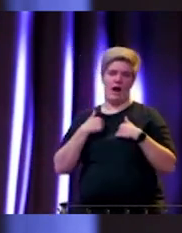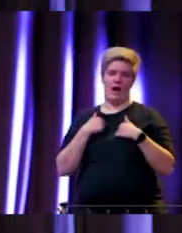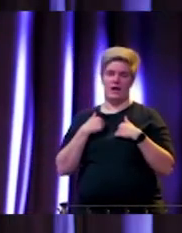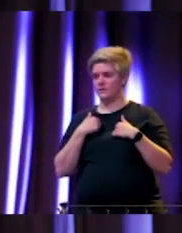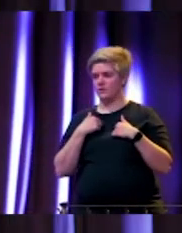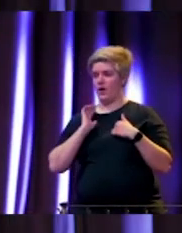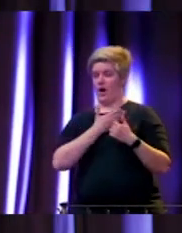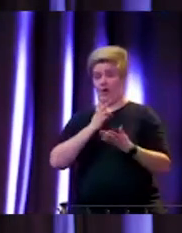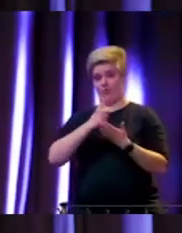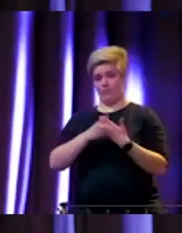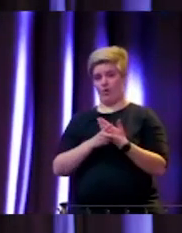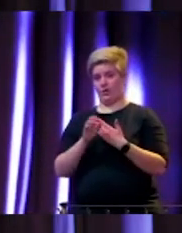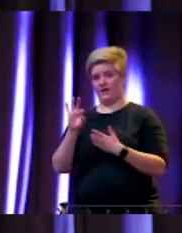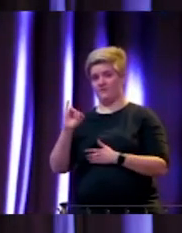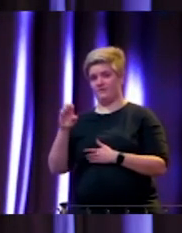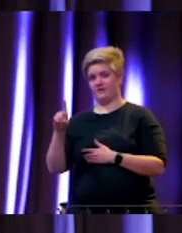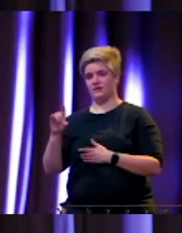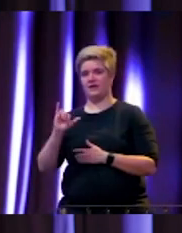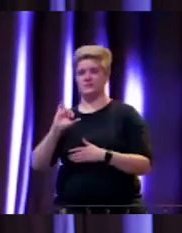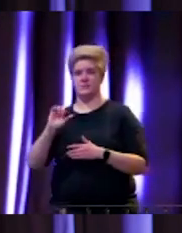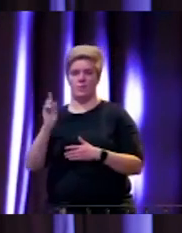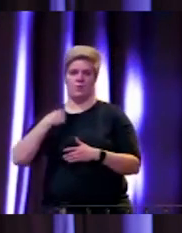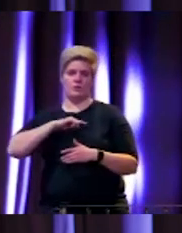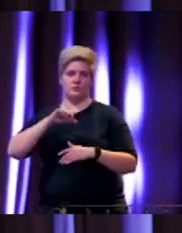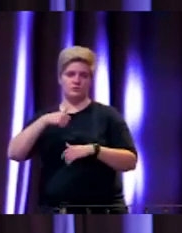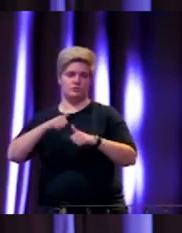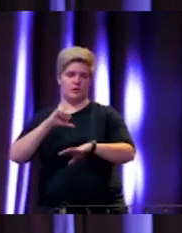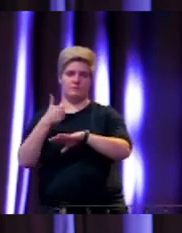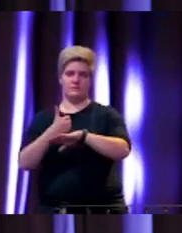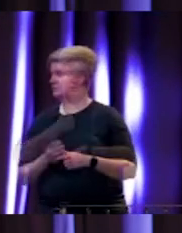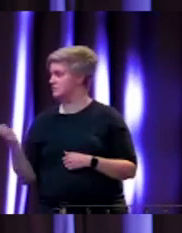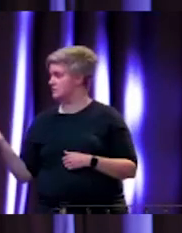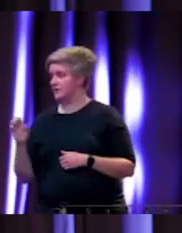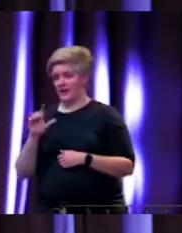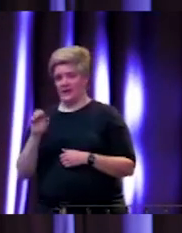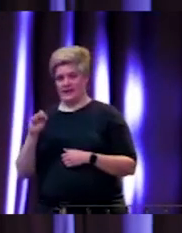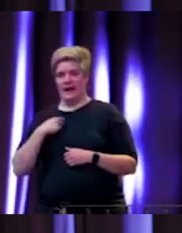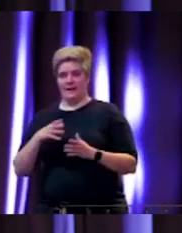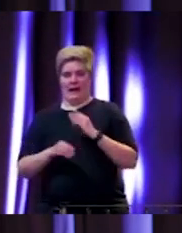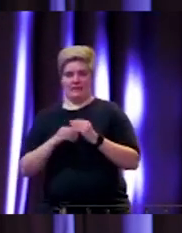itself. I'm just gonna add something super practical, because I used to write grants for a million